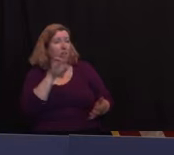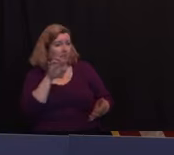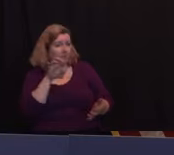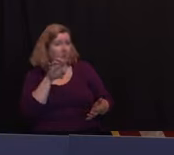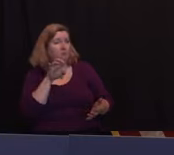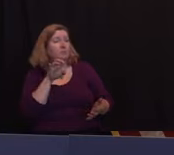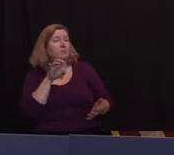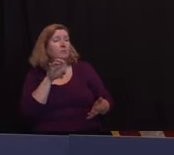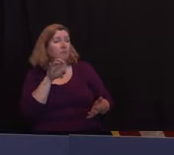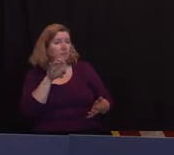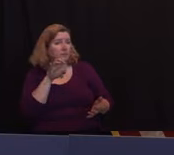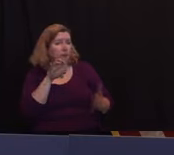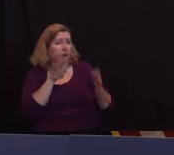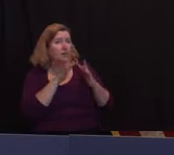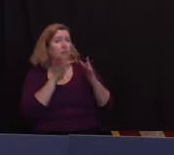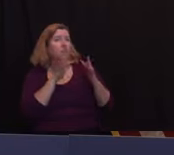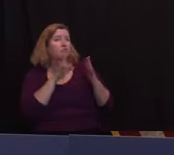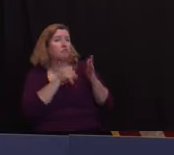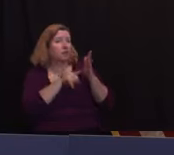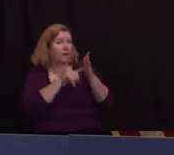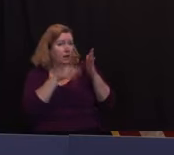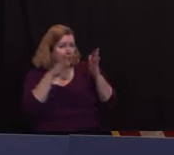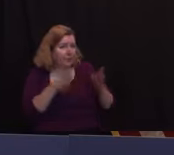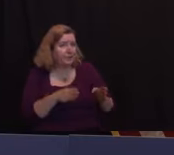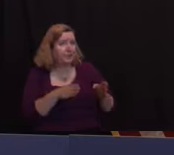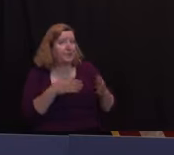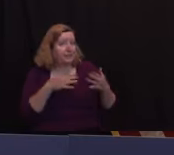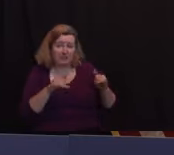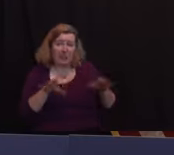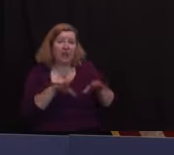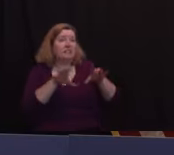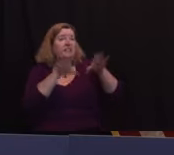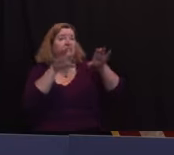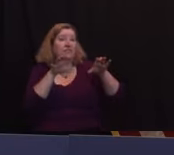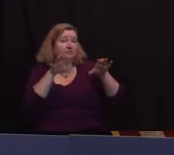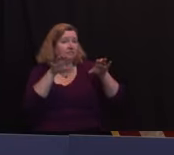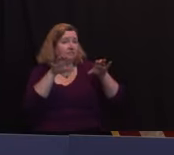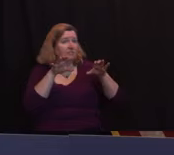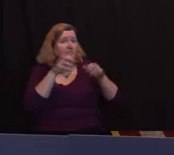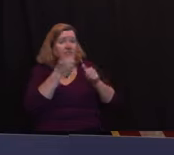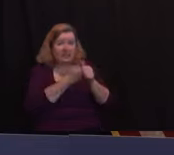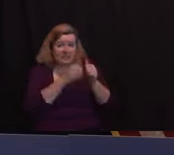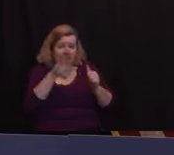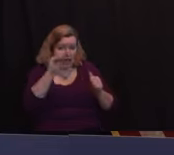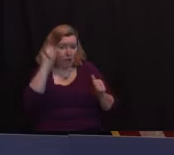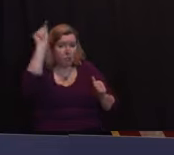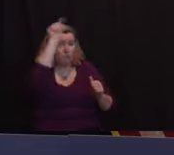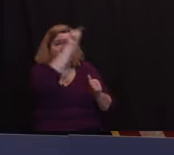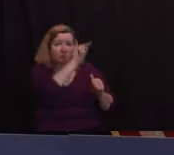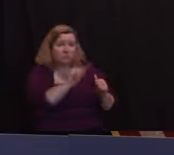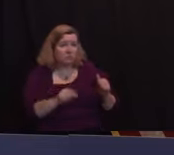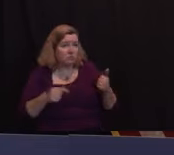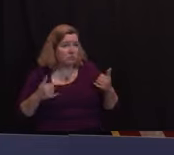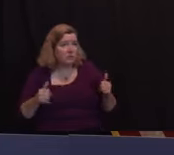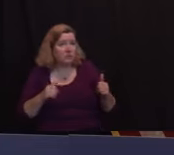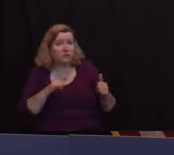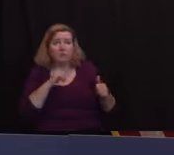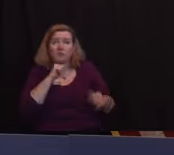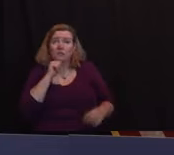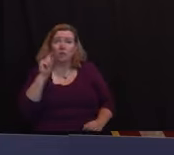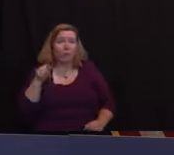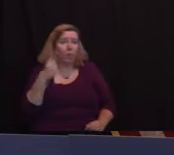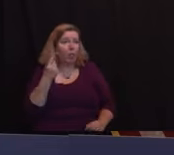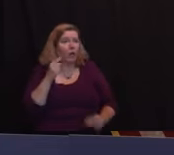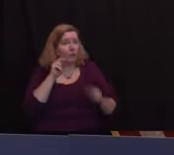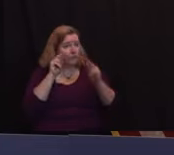2,745 contact tracers still active in our counties, and they do more than just COVID contact